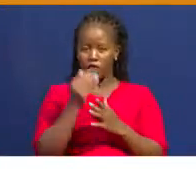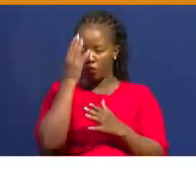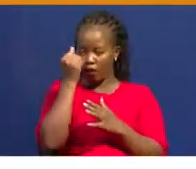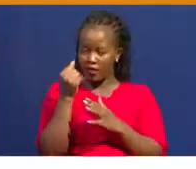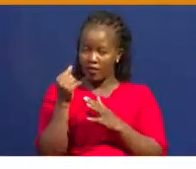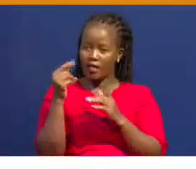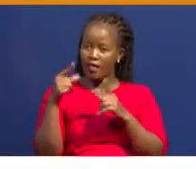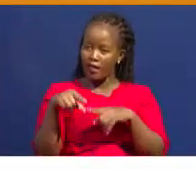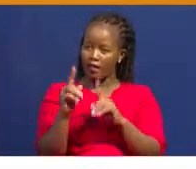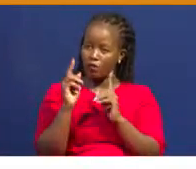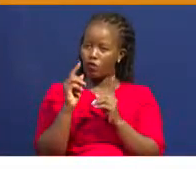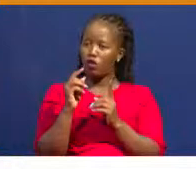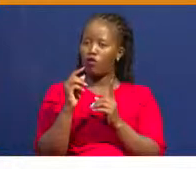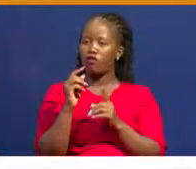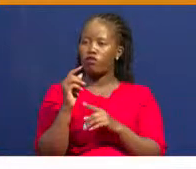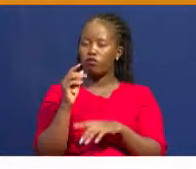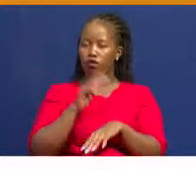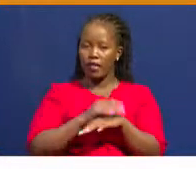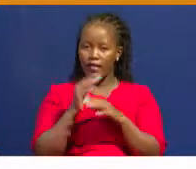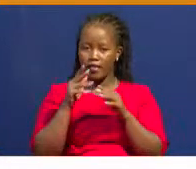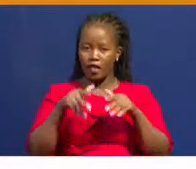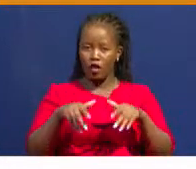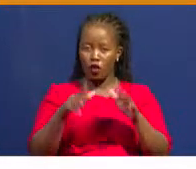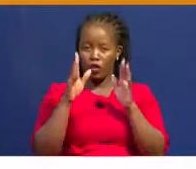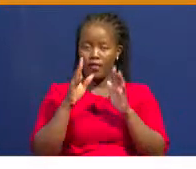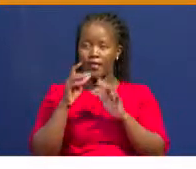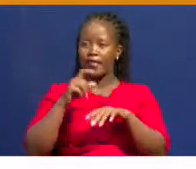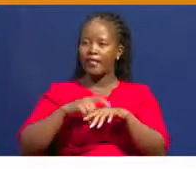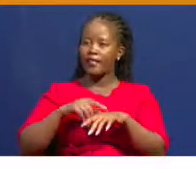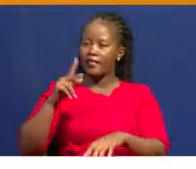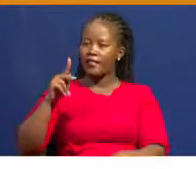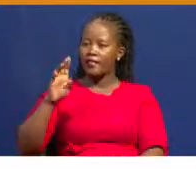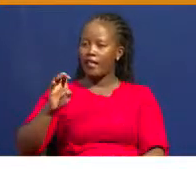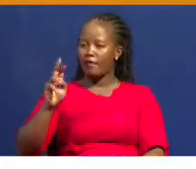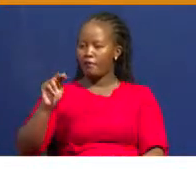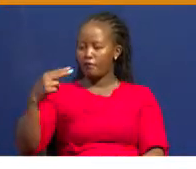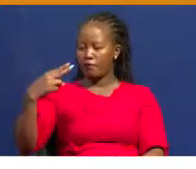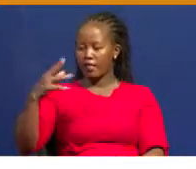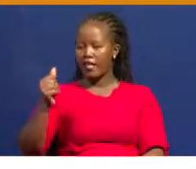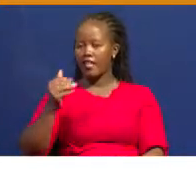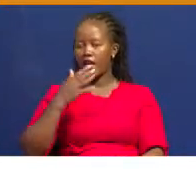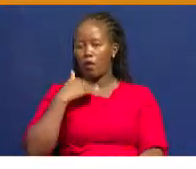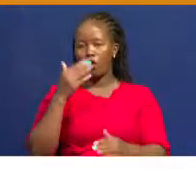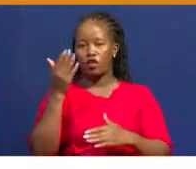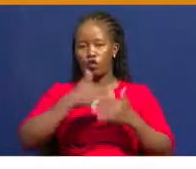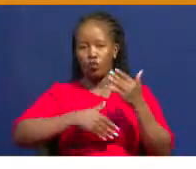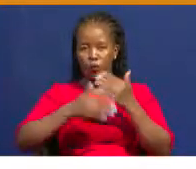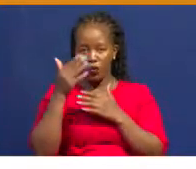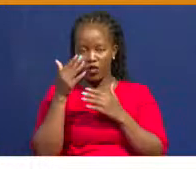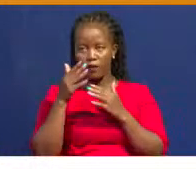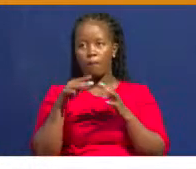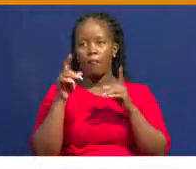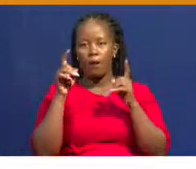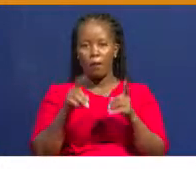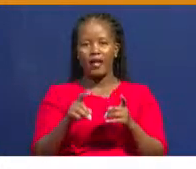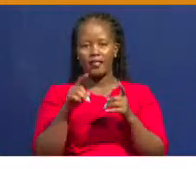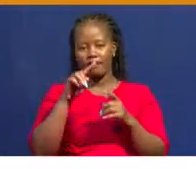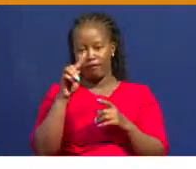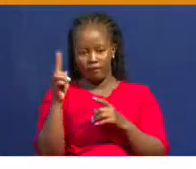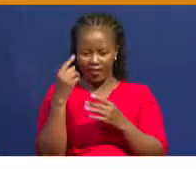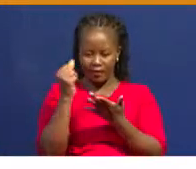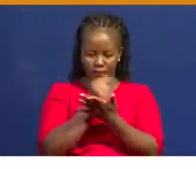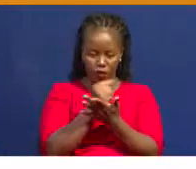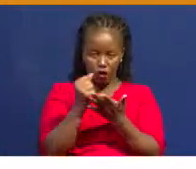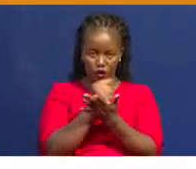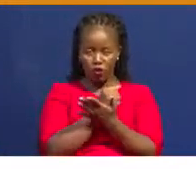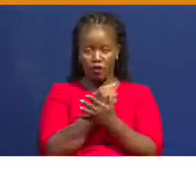starting from the design. When Kenya wants to build a road, the road must be subjected to audit from the